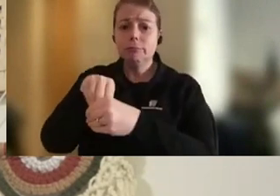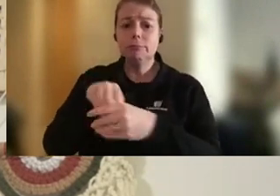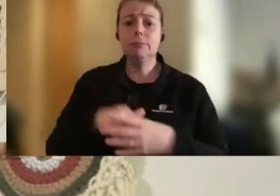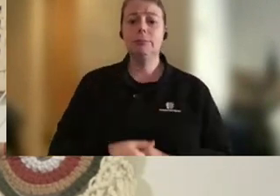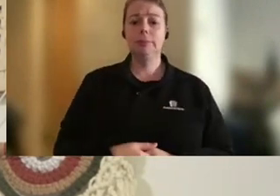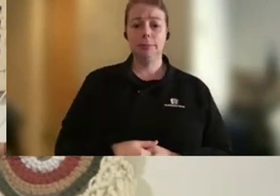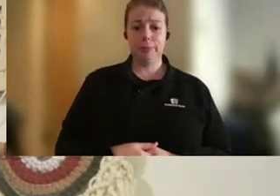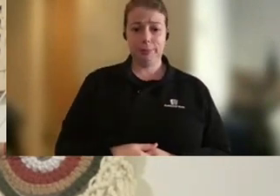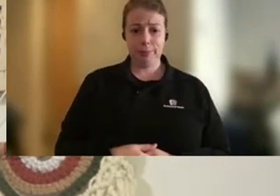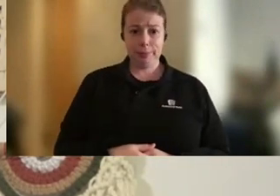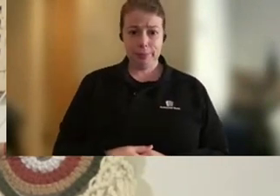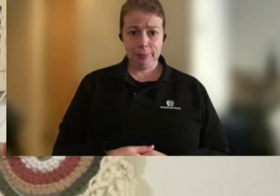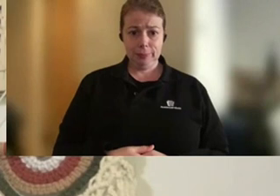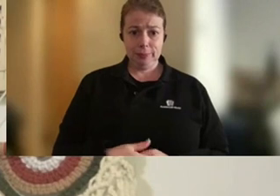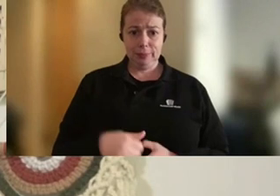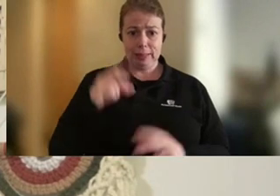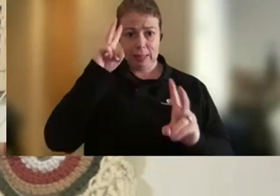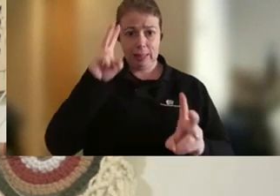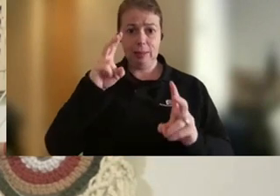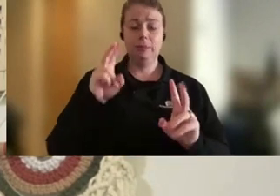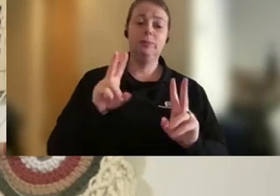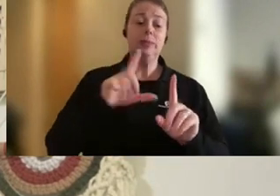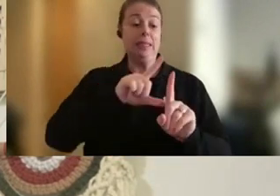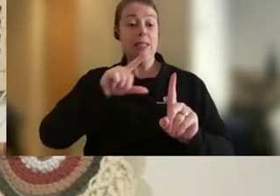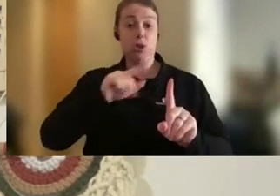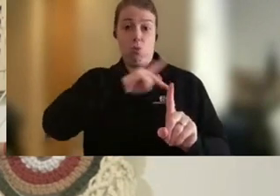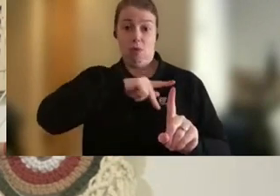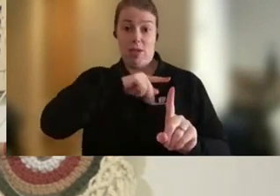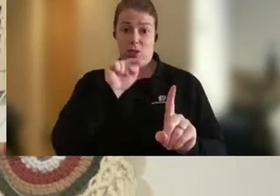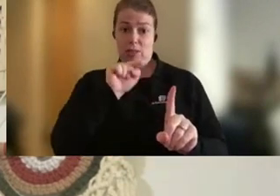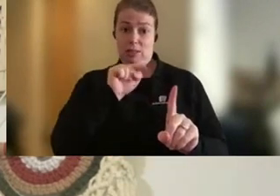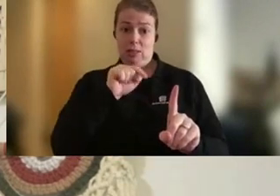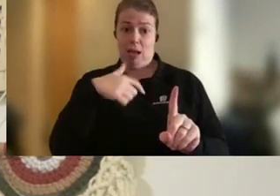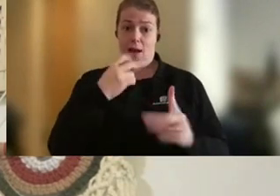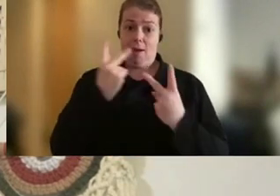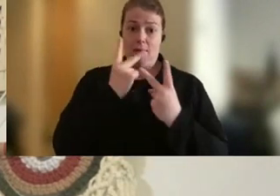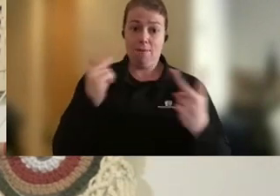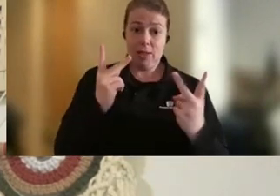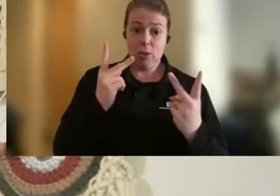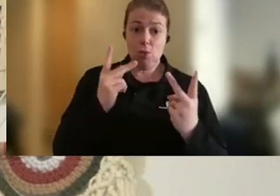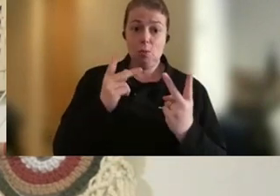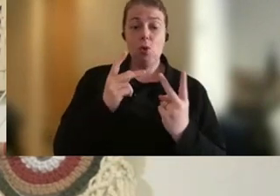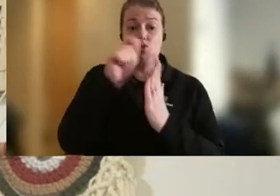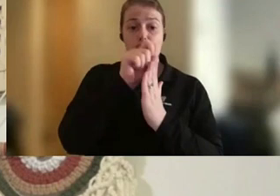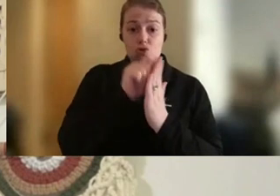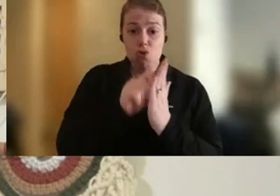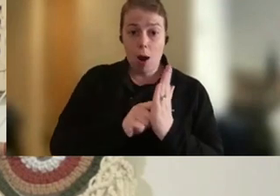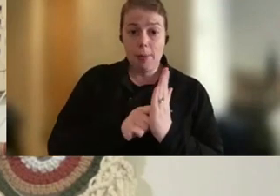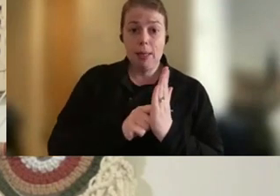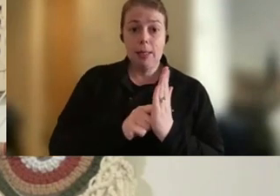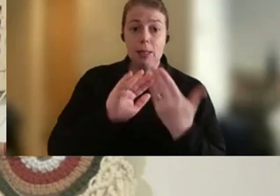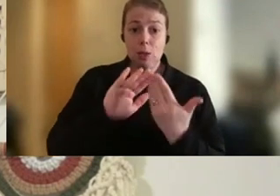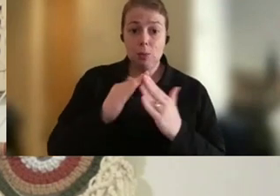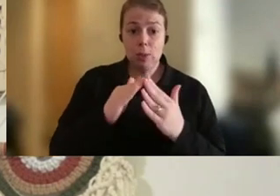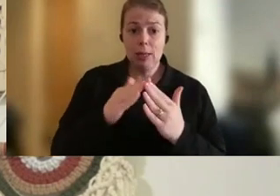a thing called the digital profession and I'm running a visual scribing community. So we have